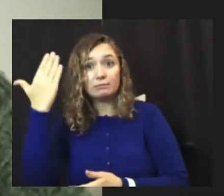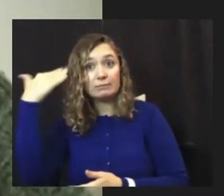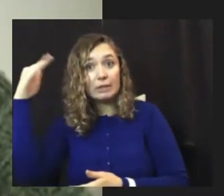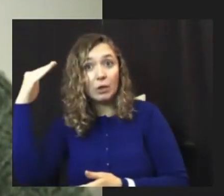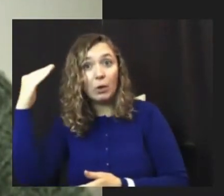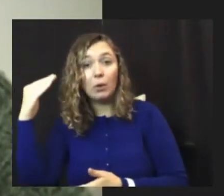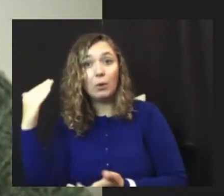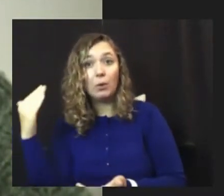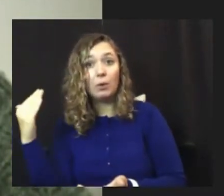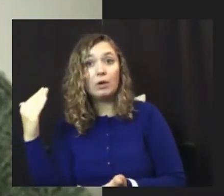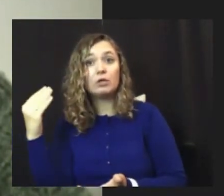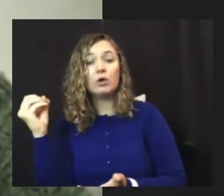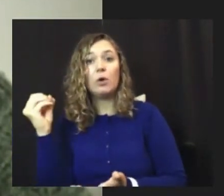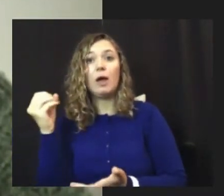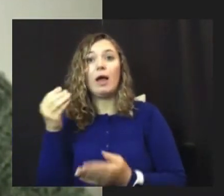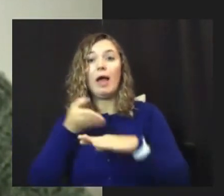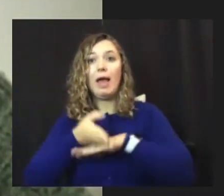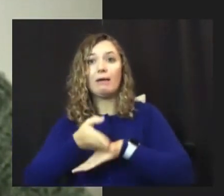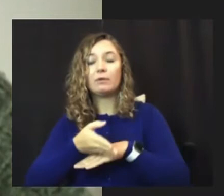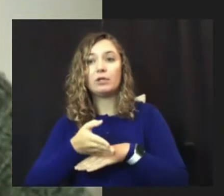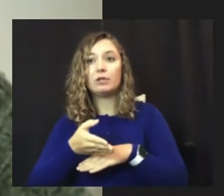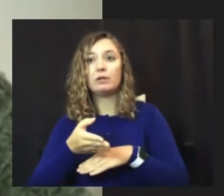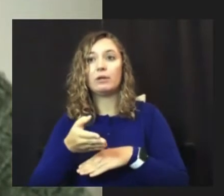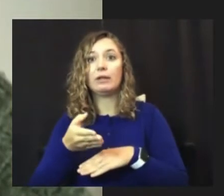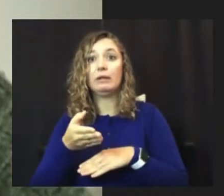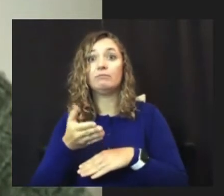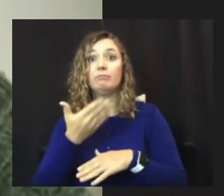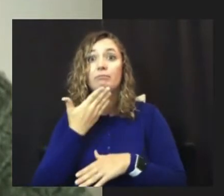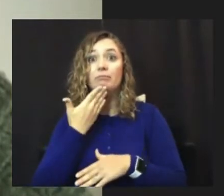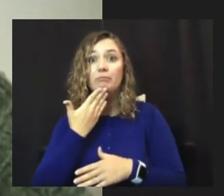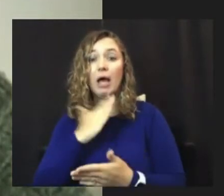of the vehicle, it was a bad accident, and he